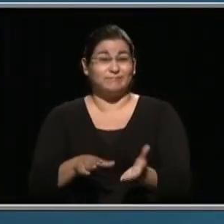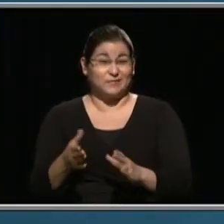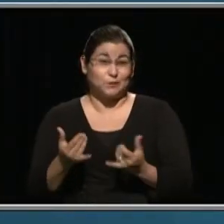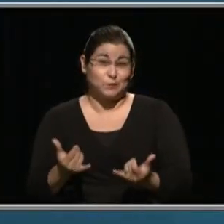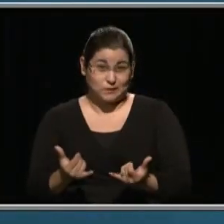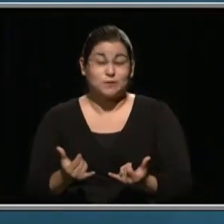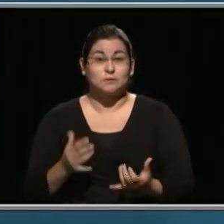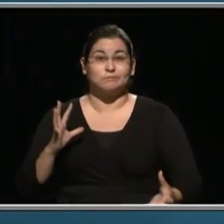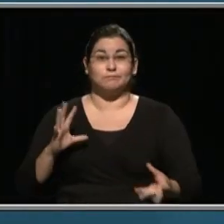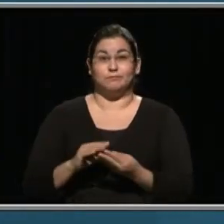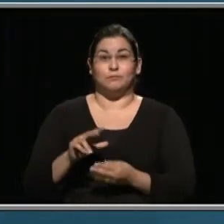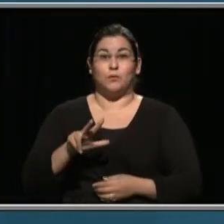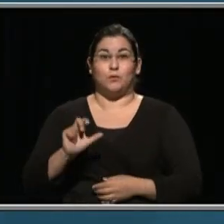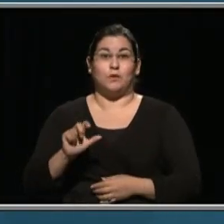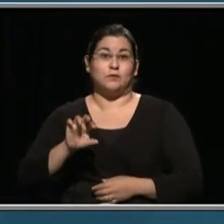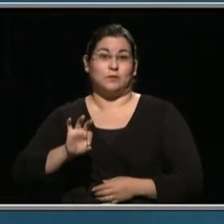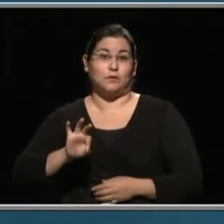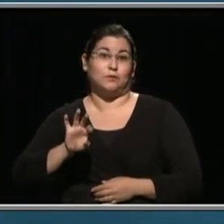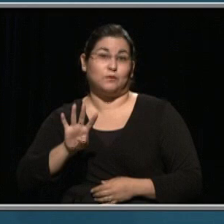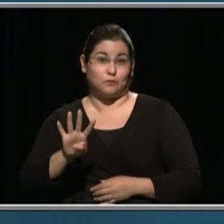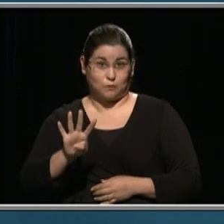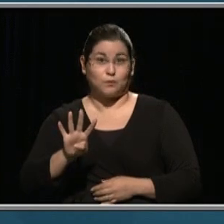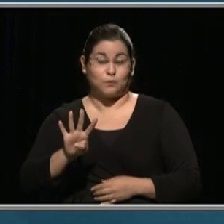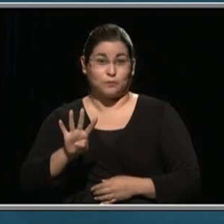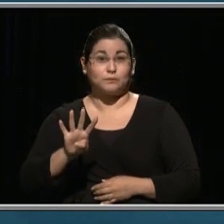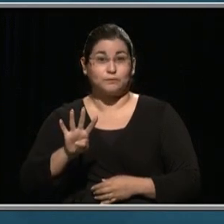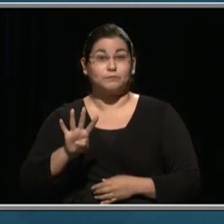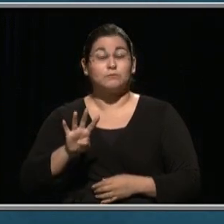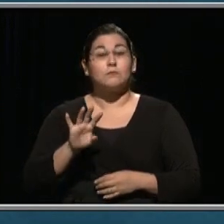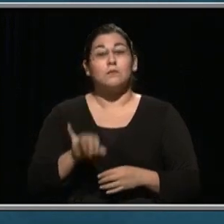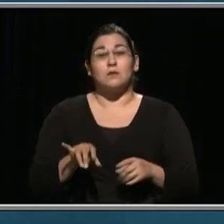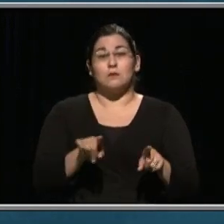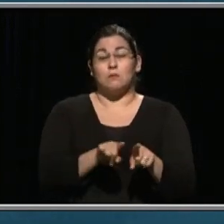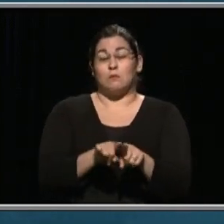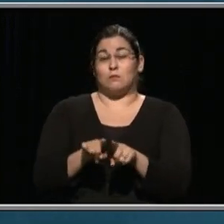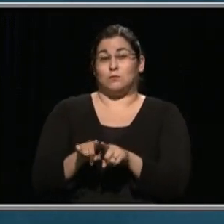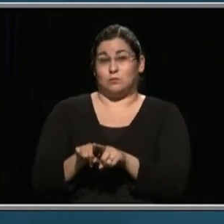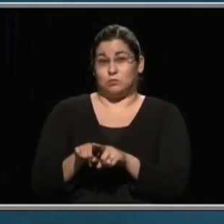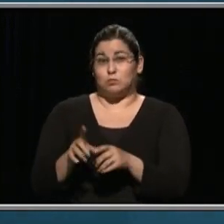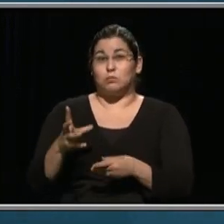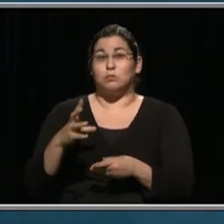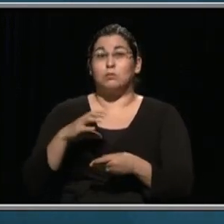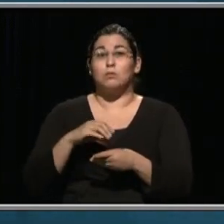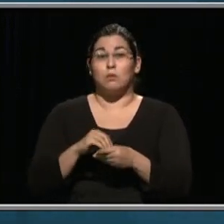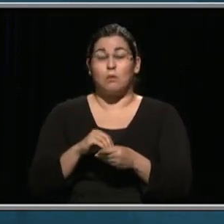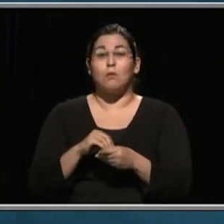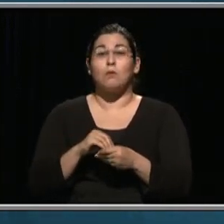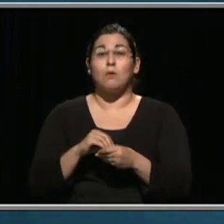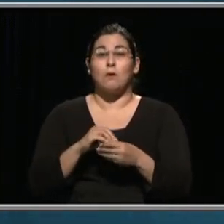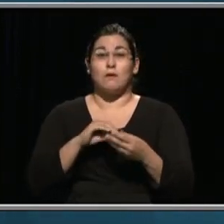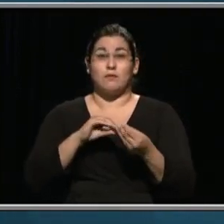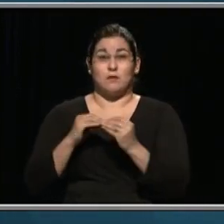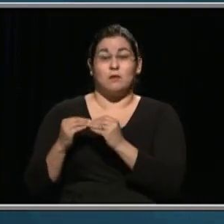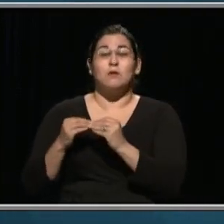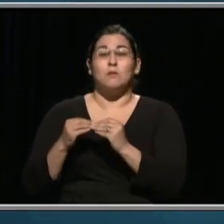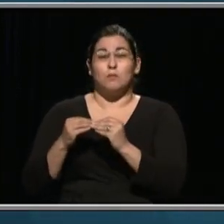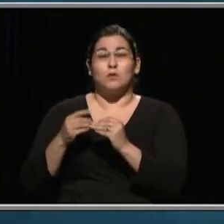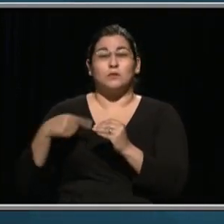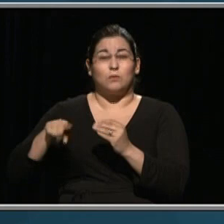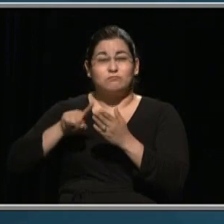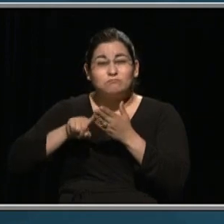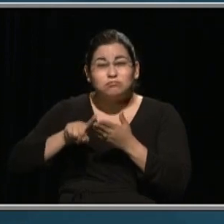brings a total to 394. That also is part of the log that we're coming down from the cases